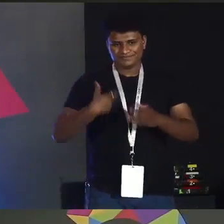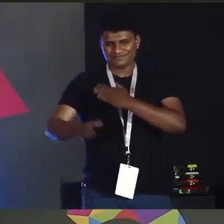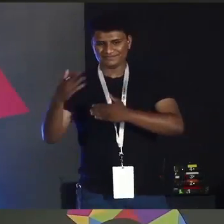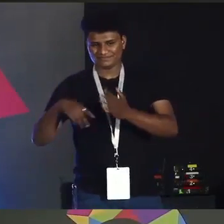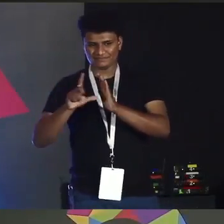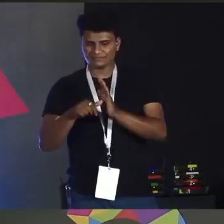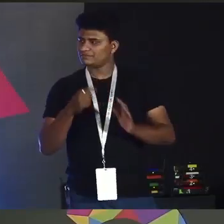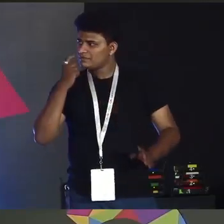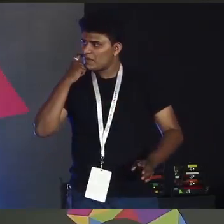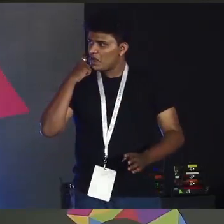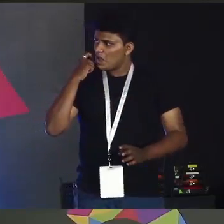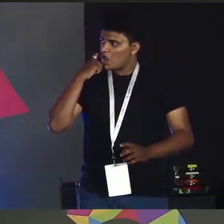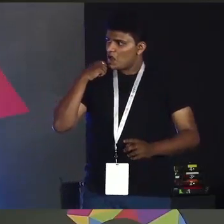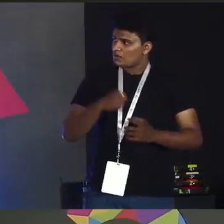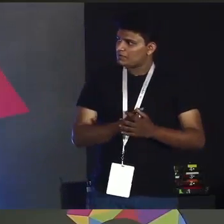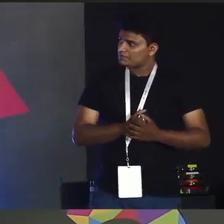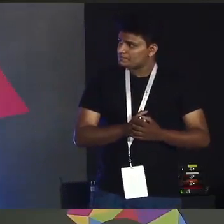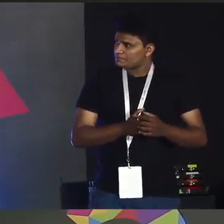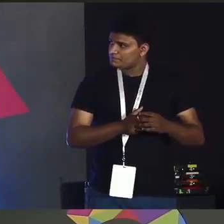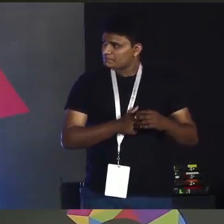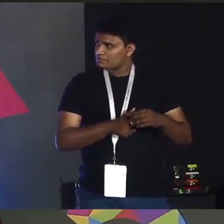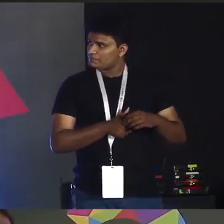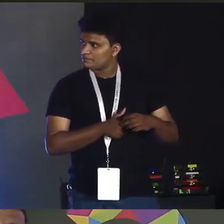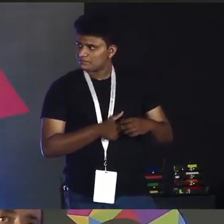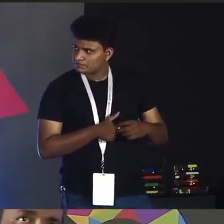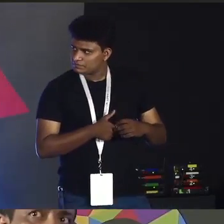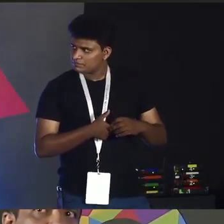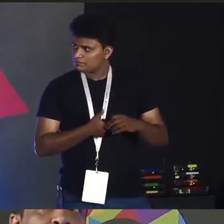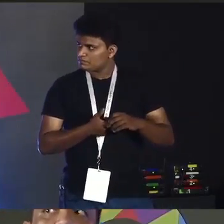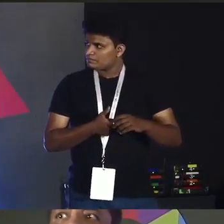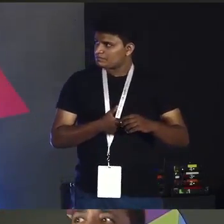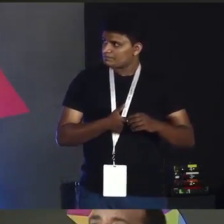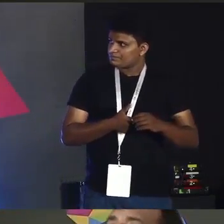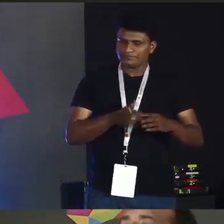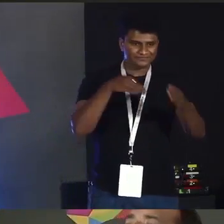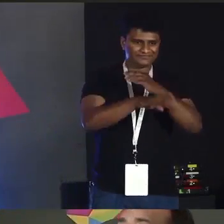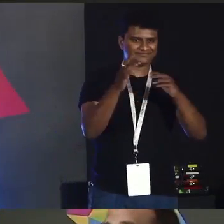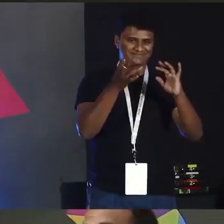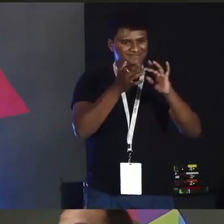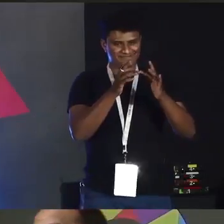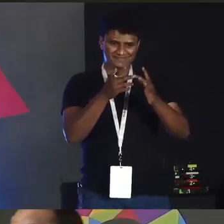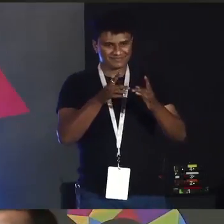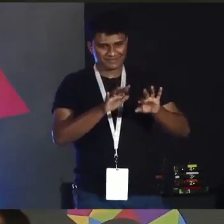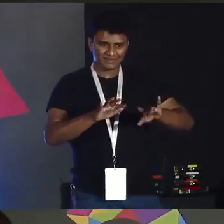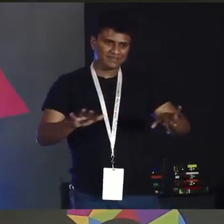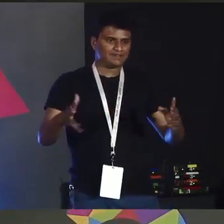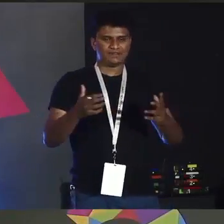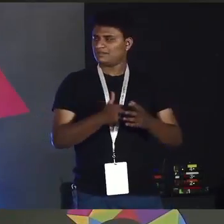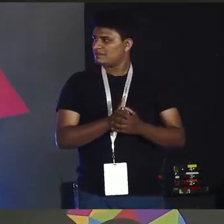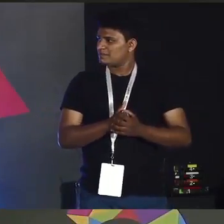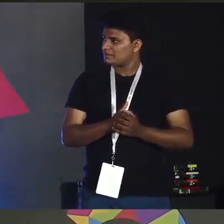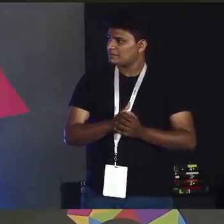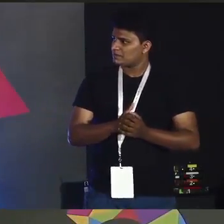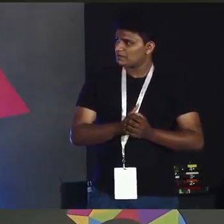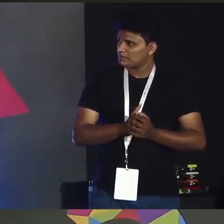disability, you know, groups. So we just went on Google, typed sanitary pad, sanitary napkin, because we wanted to understand